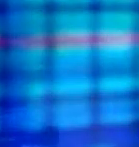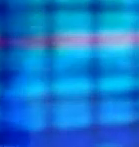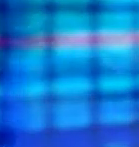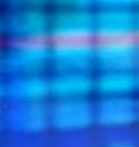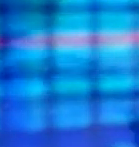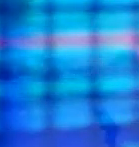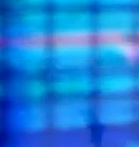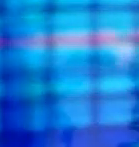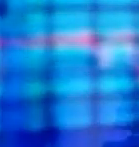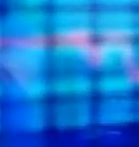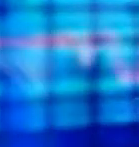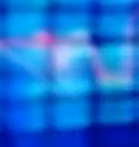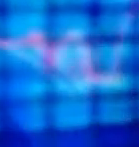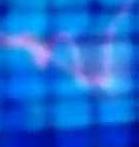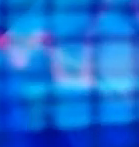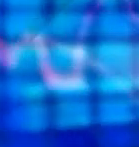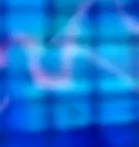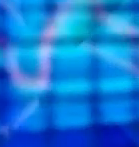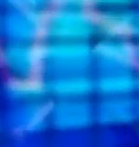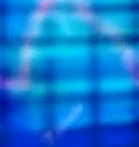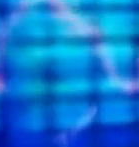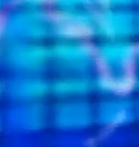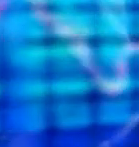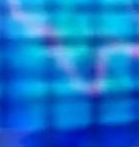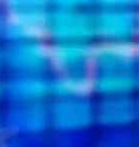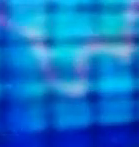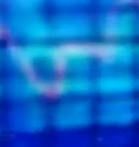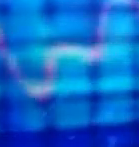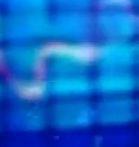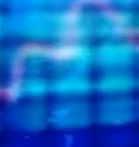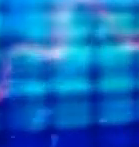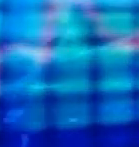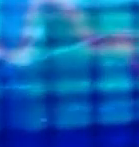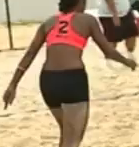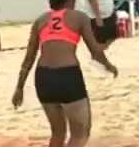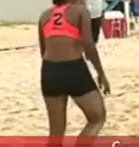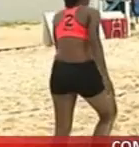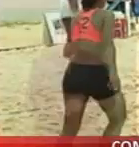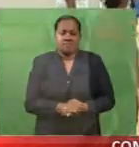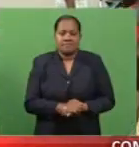That's it from Business Tonight. Jackie joins you now with the latest in sports.